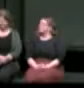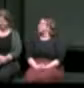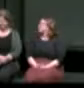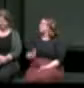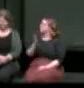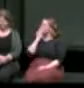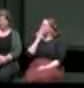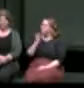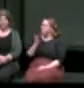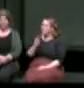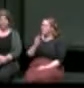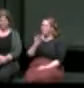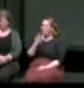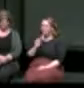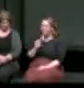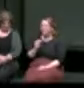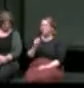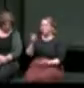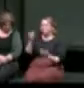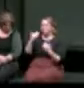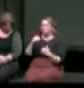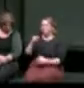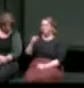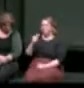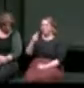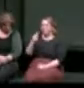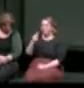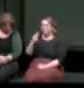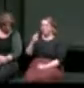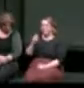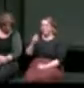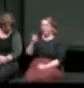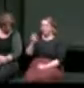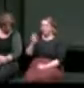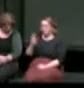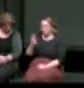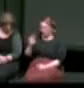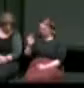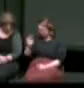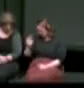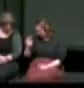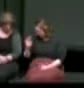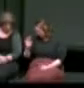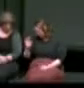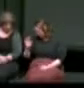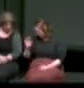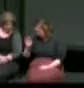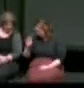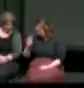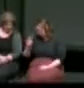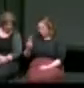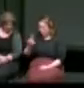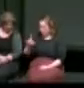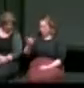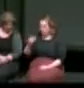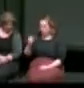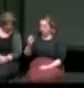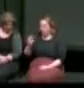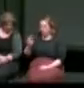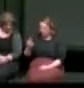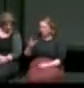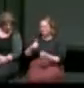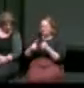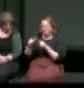Thank you, Megan. Next up, we have Heather Uliger. She's Senior Engineer at the City of Akron, and she's going to give you an update on the North